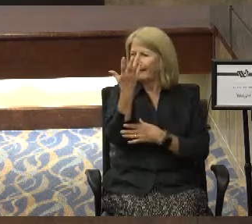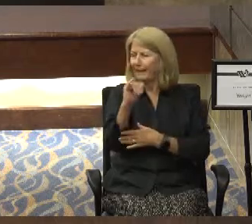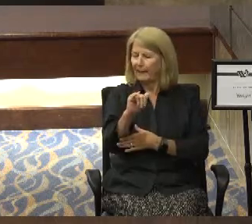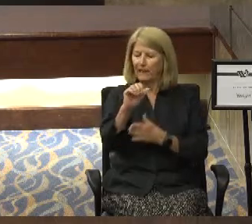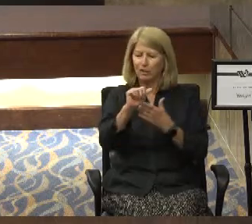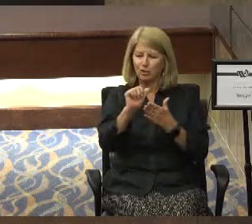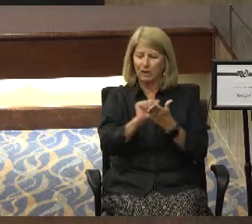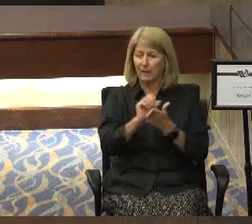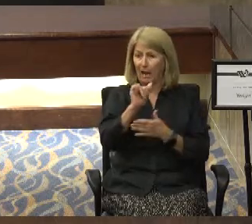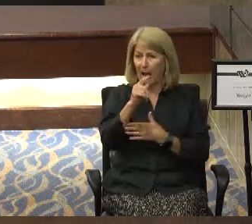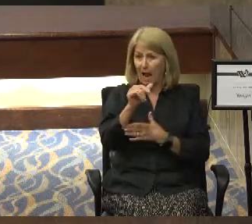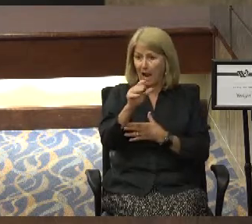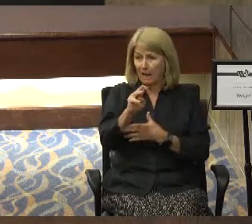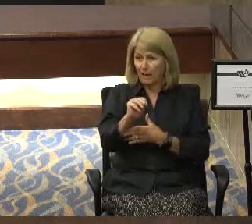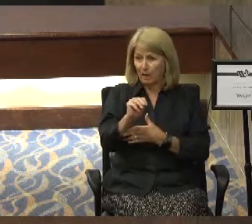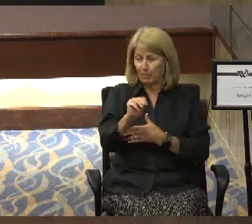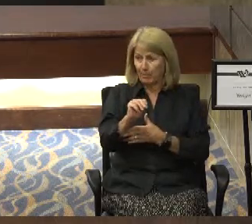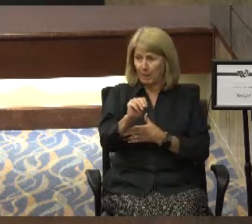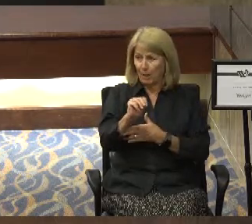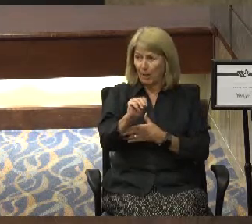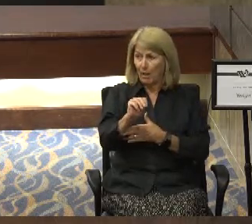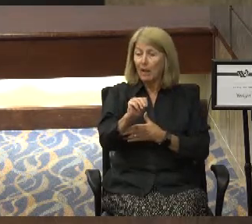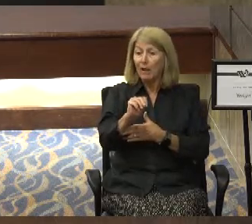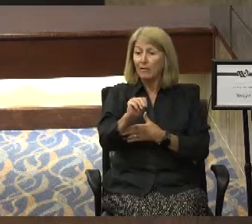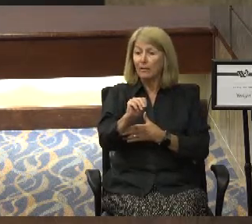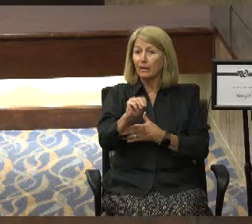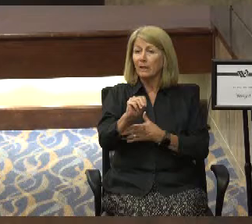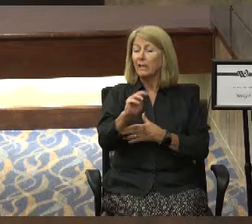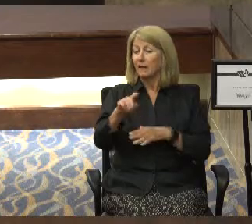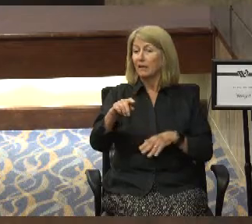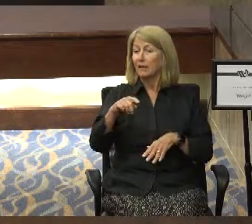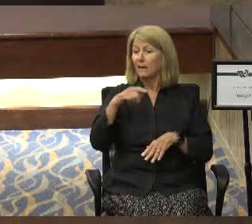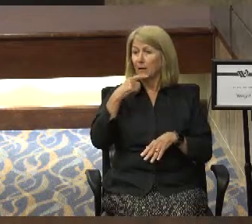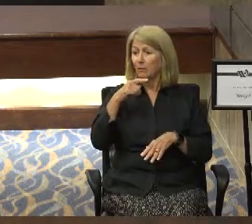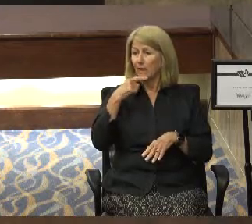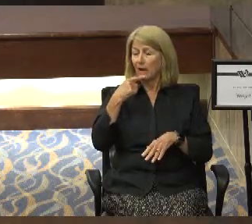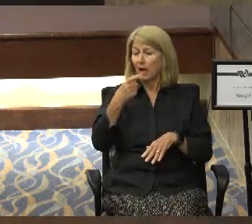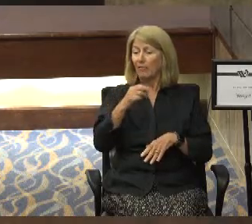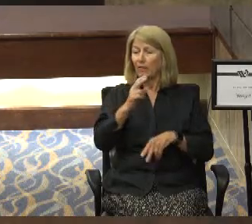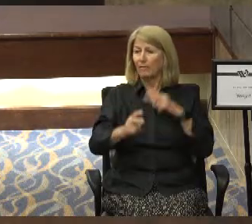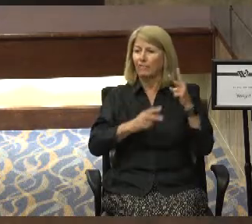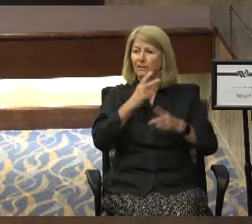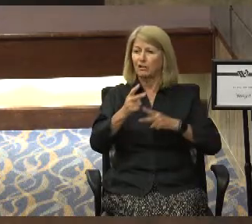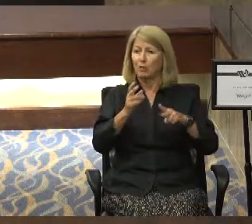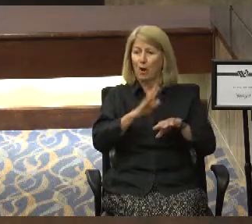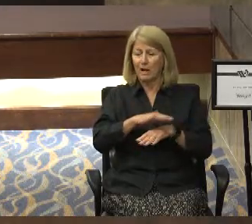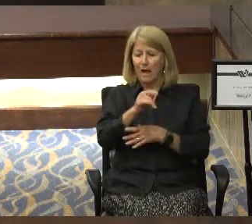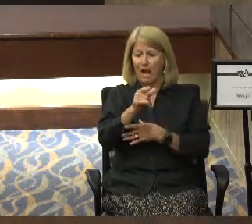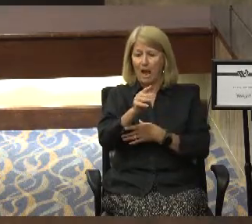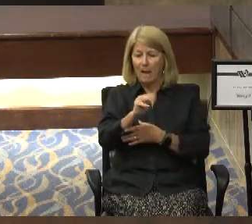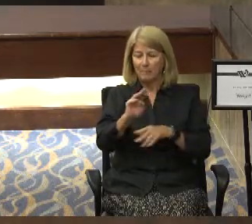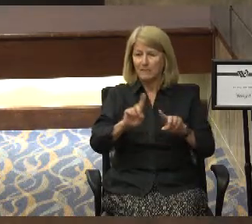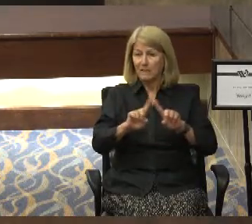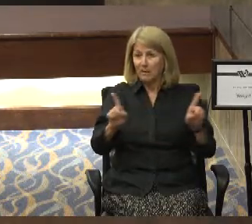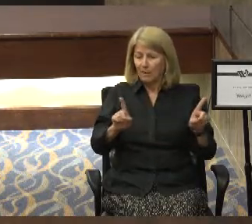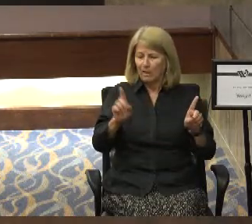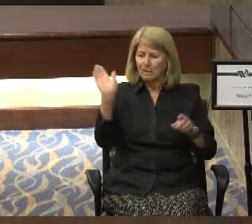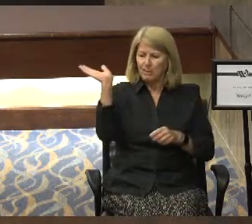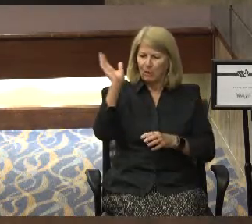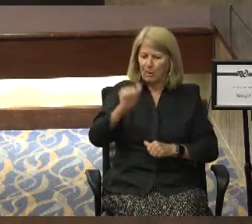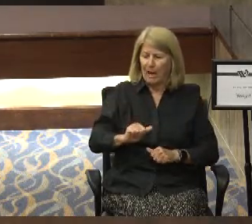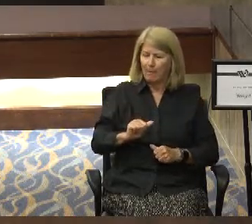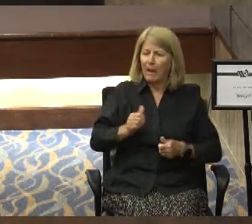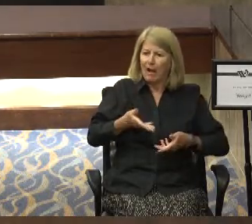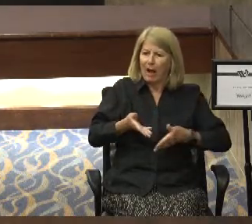me, or during the hearing of visitors portion of the agenda. On items other than public hearings, speakers will be allotted